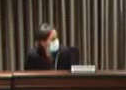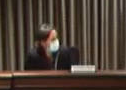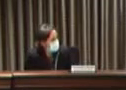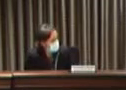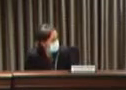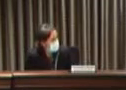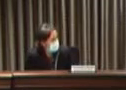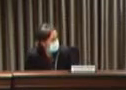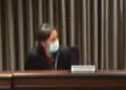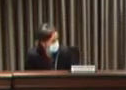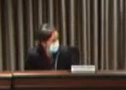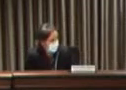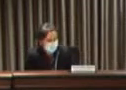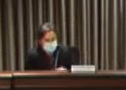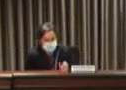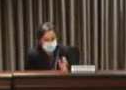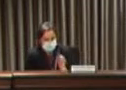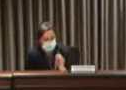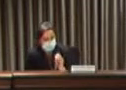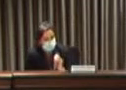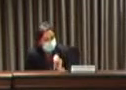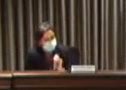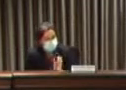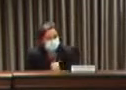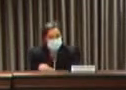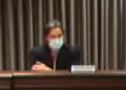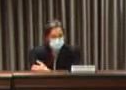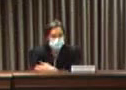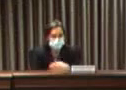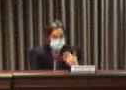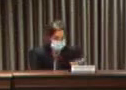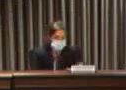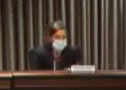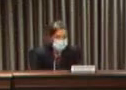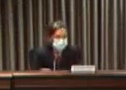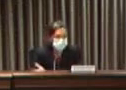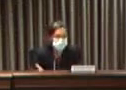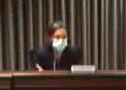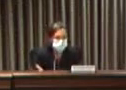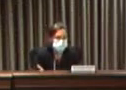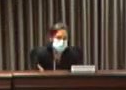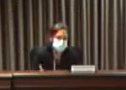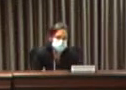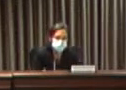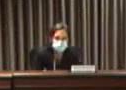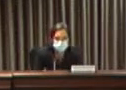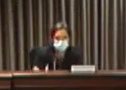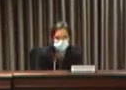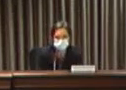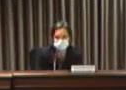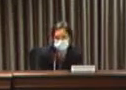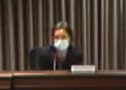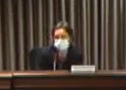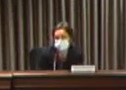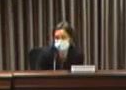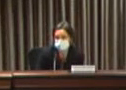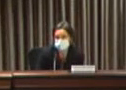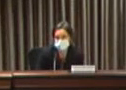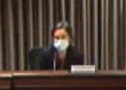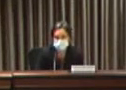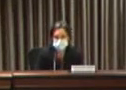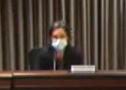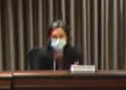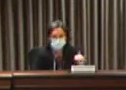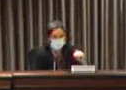don't know all of that, but just what could you say about it at this point? Well, the Preschool Planning Collaborative did a report on this and came up with a number around $20 million that